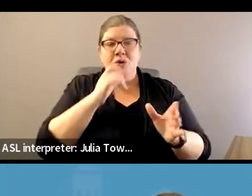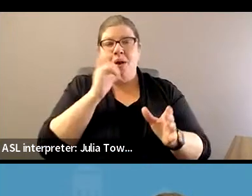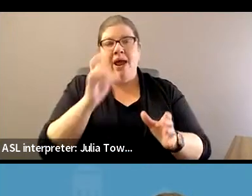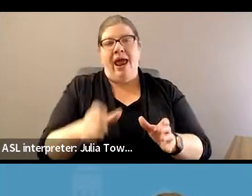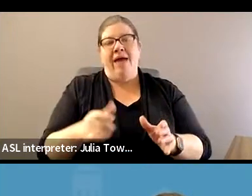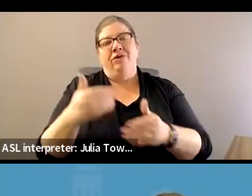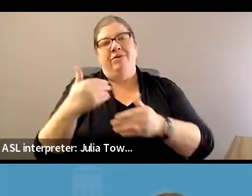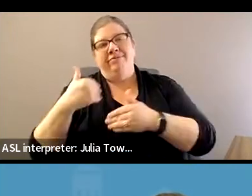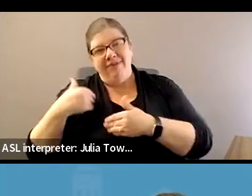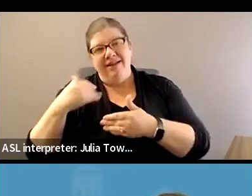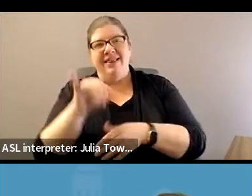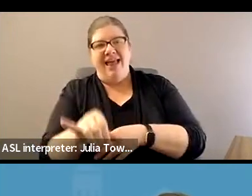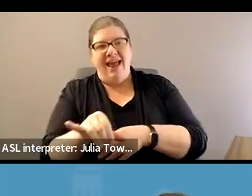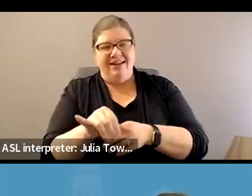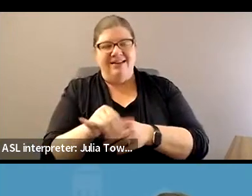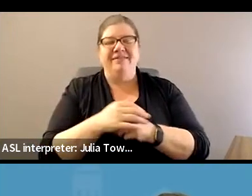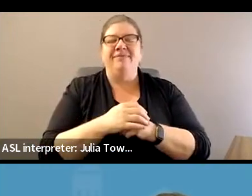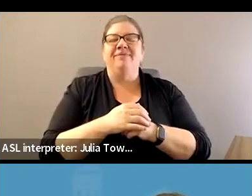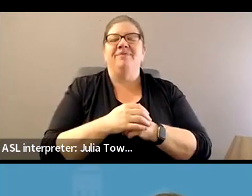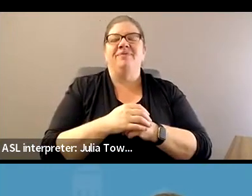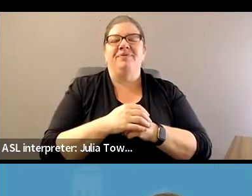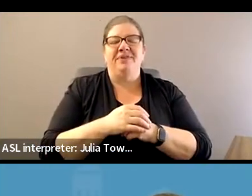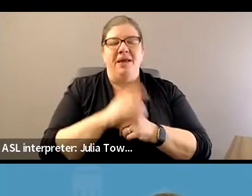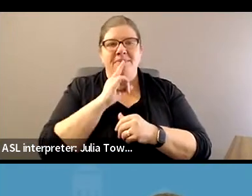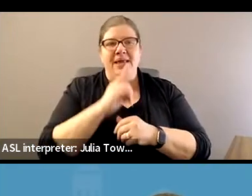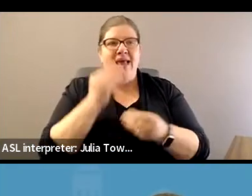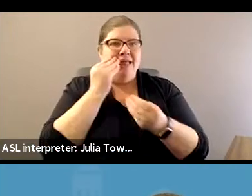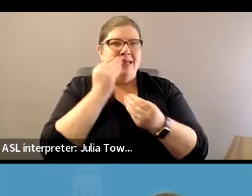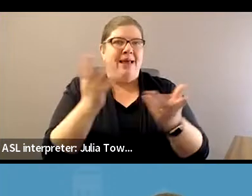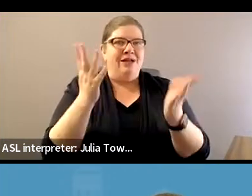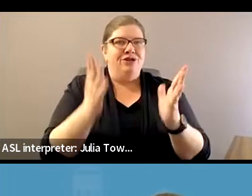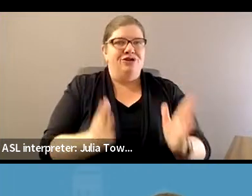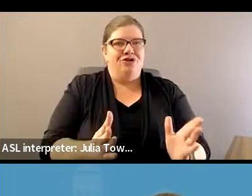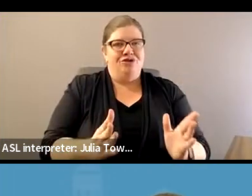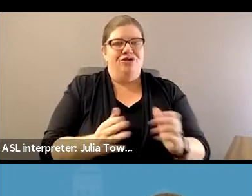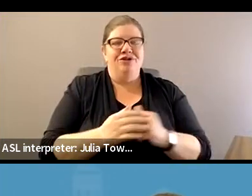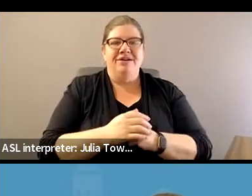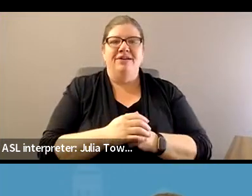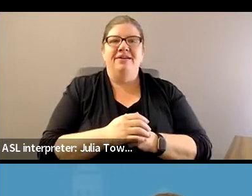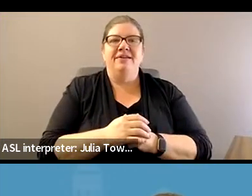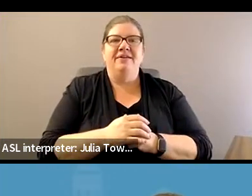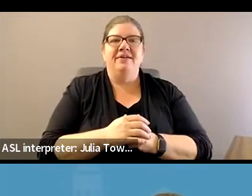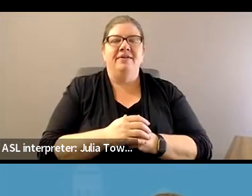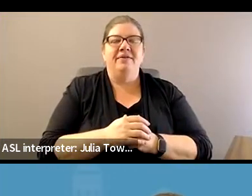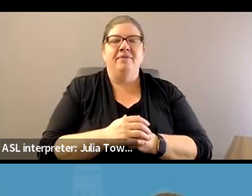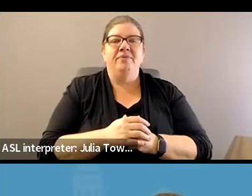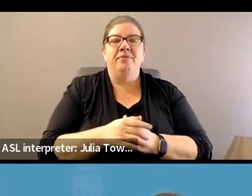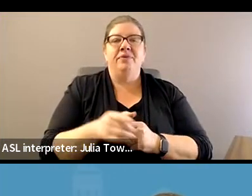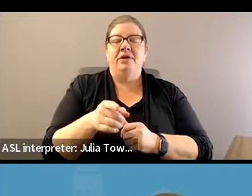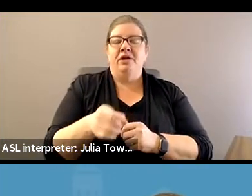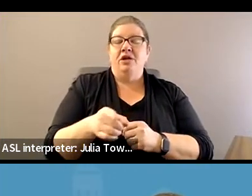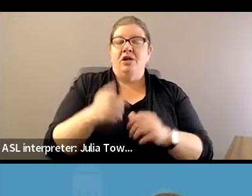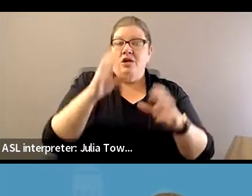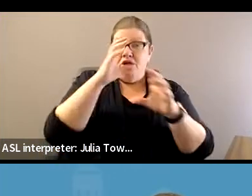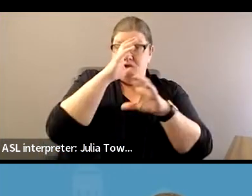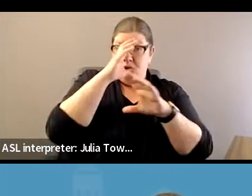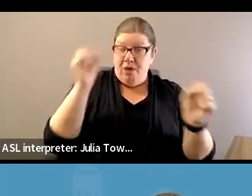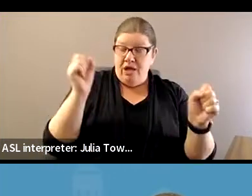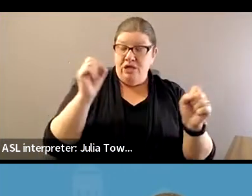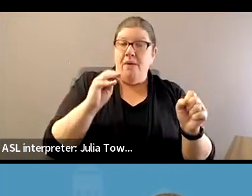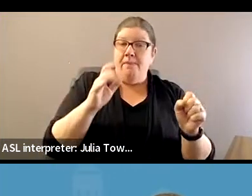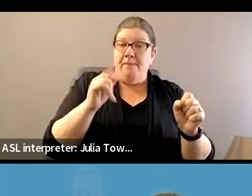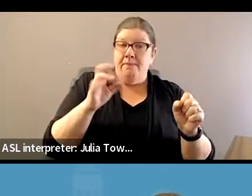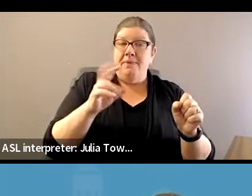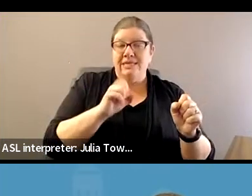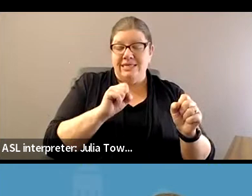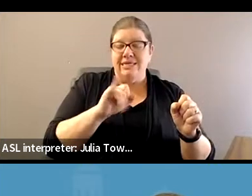carry that burden sometimes of being the messenger of the message. So President Sims-Moton, I also want